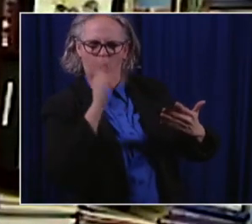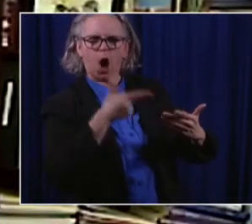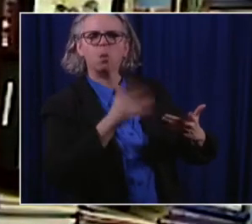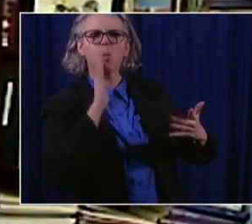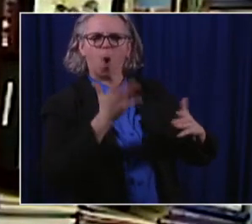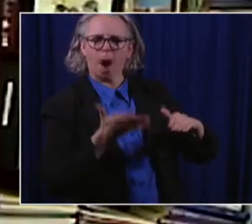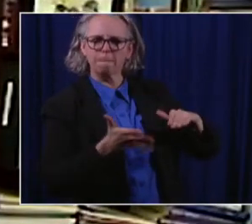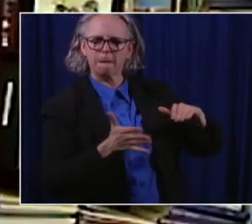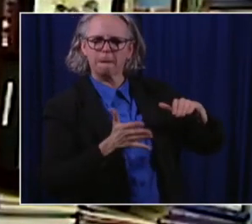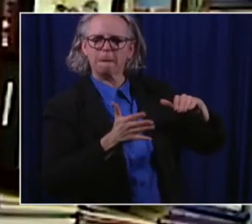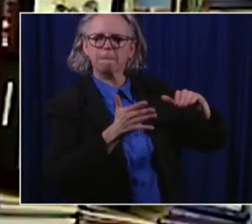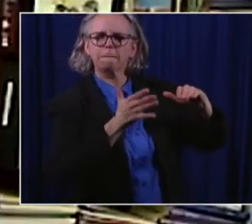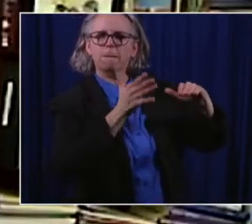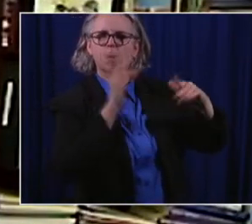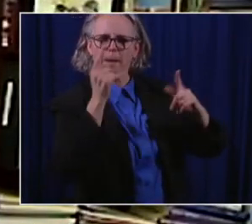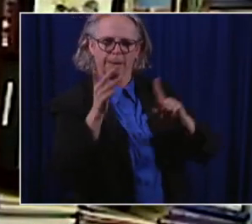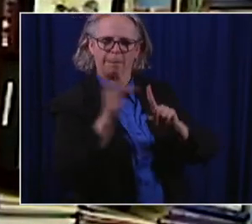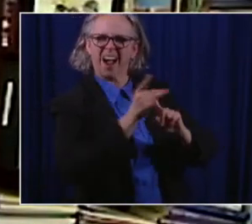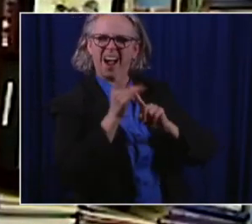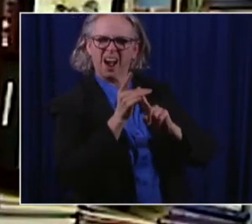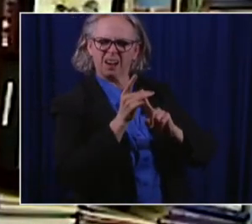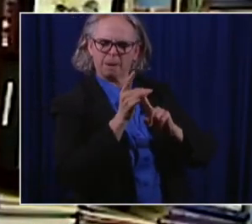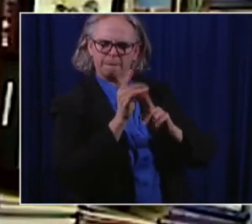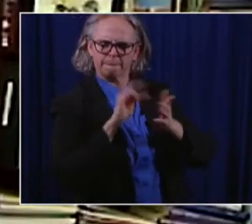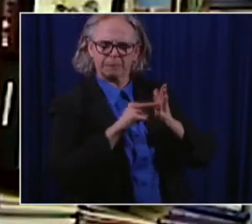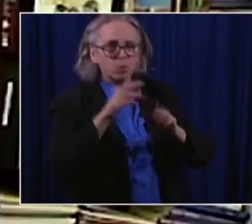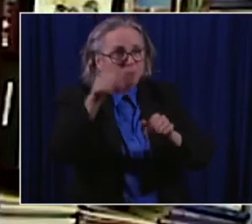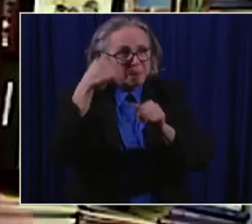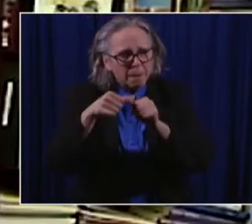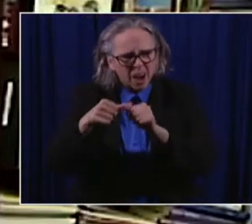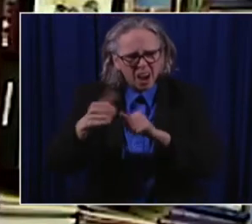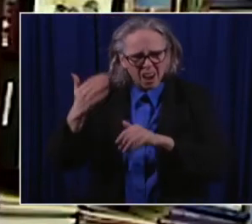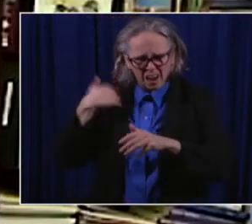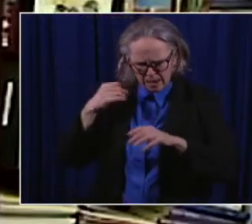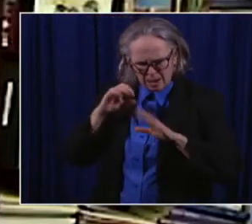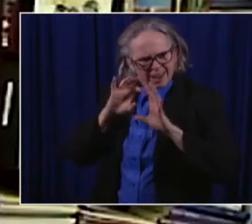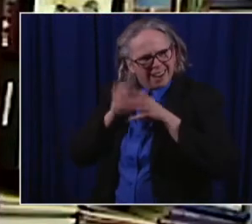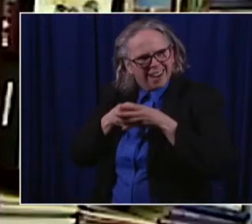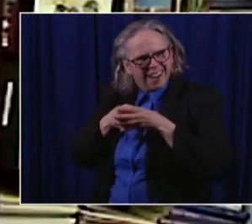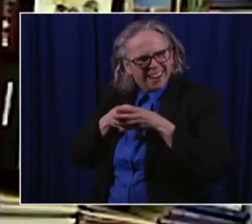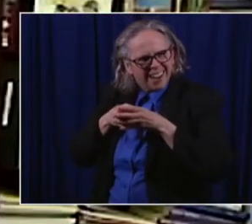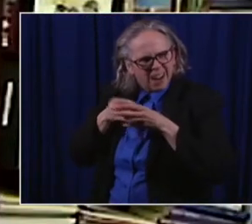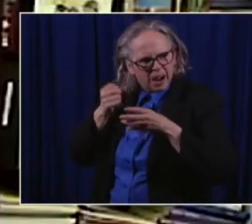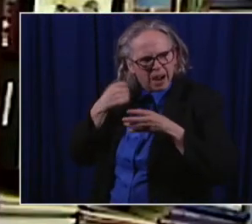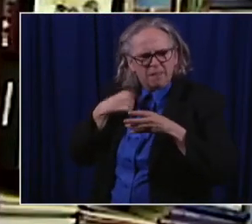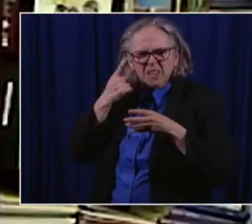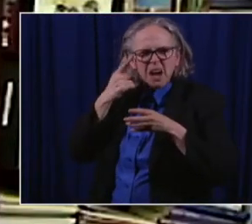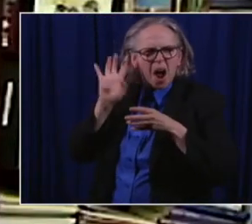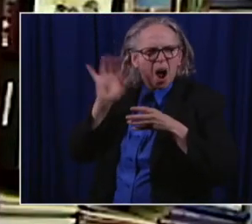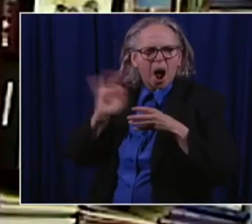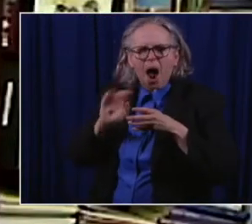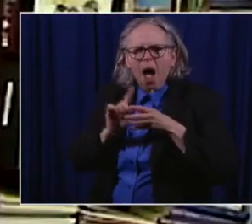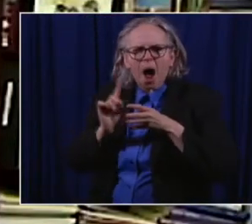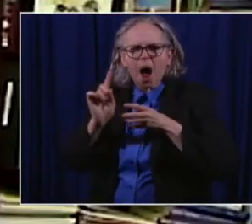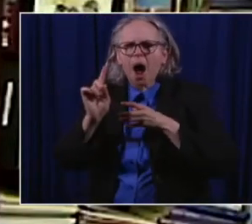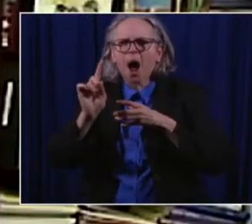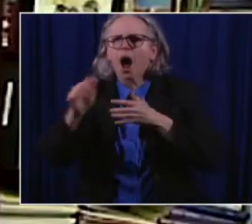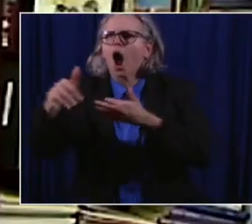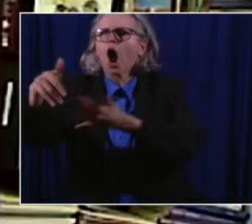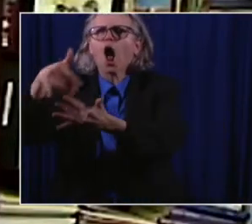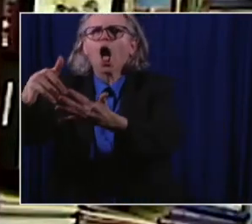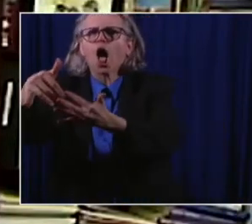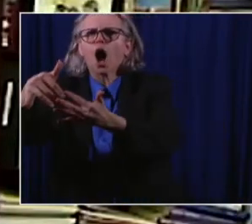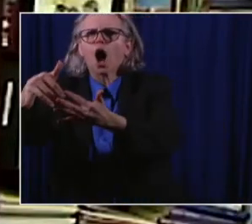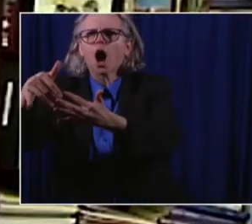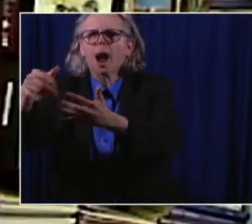they went outside their bubble to a social event. Then usually it's about a week after symptoms start or a week after they're diagnosed when they need